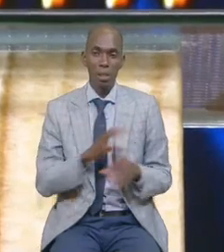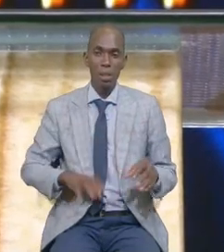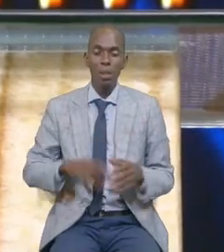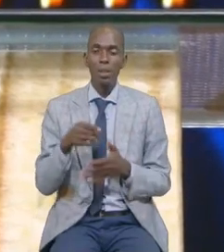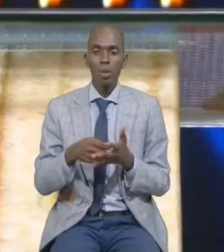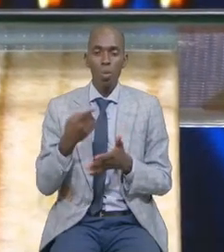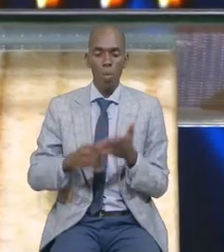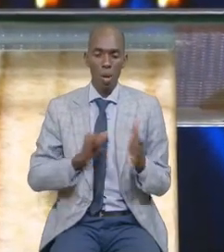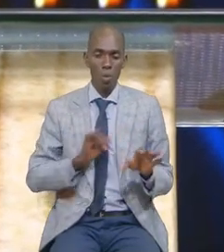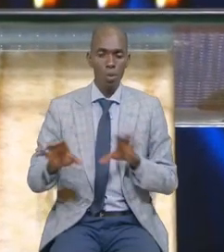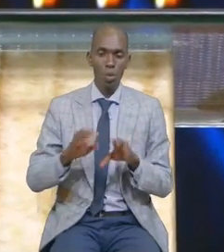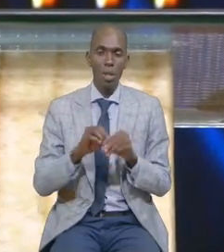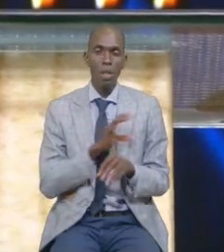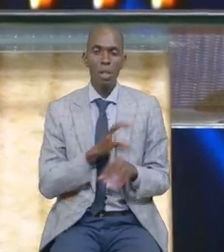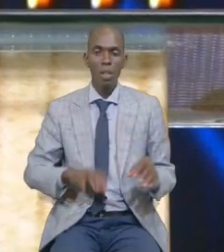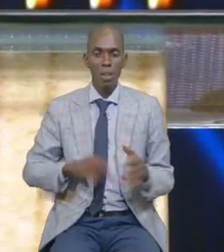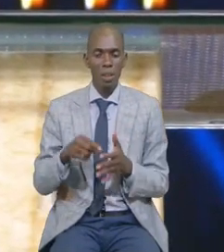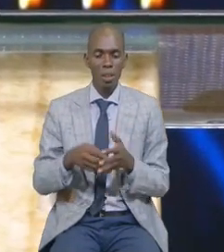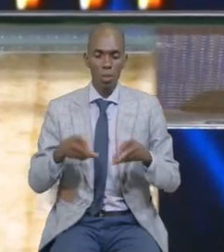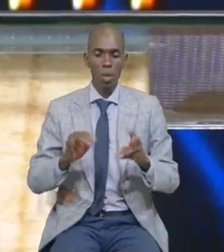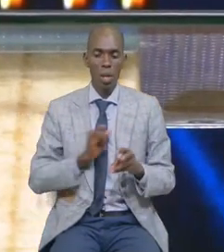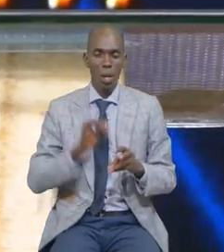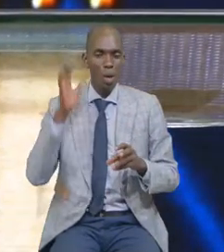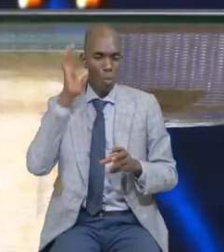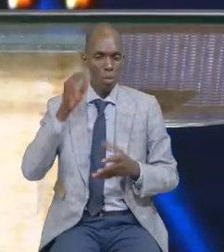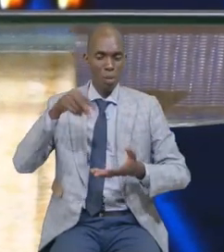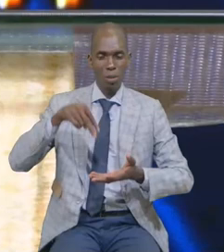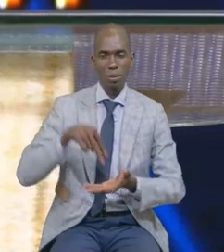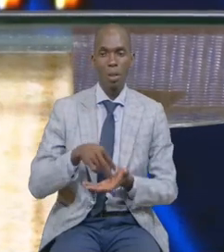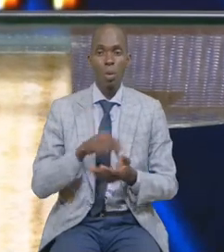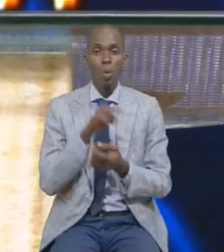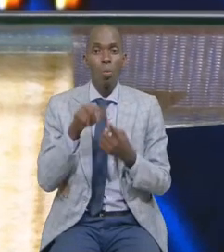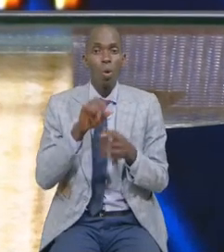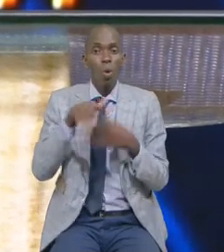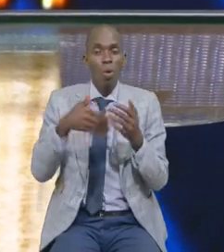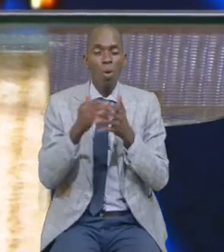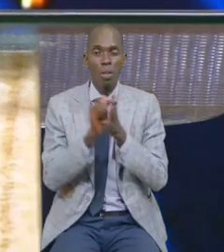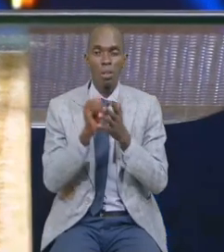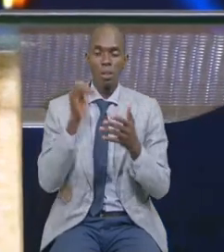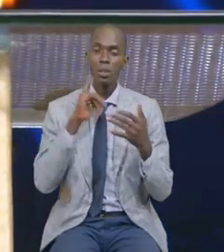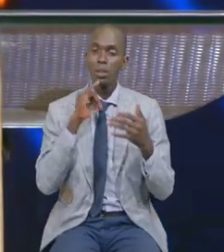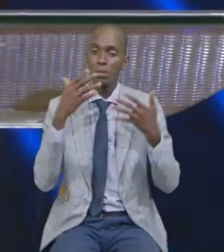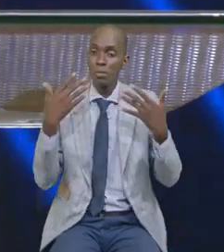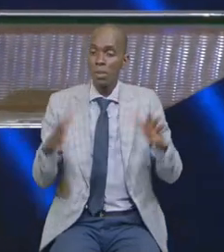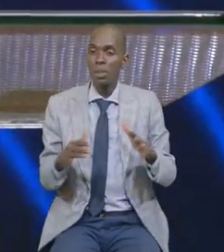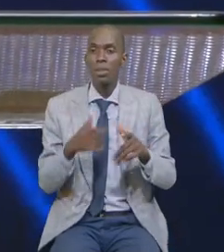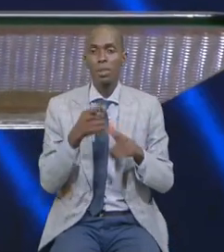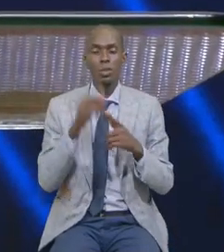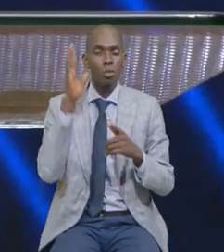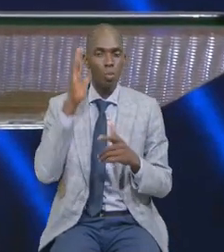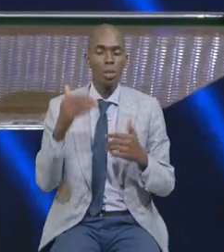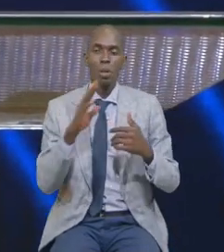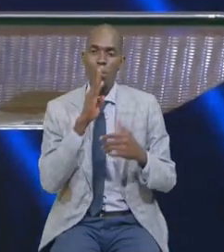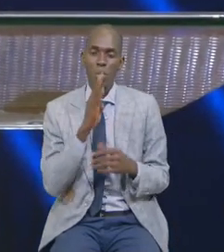the way I will take my stand. When that is done, then you have faithfulness to the faithful.